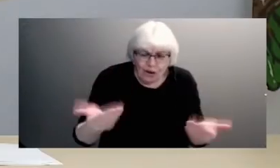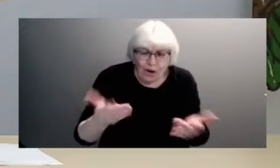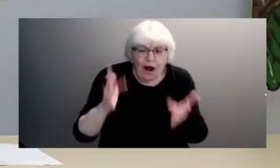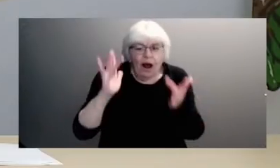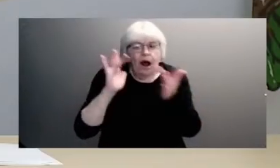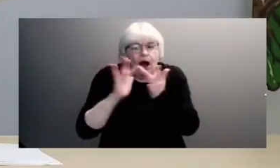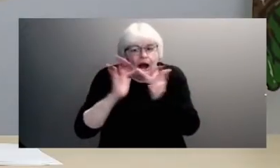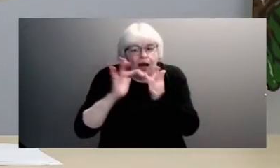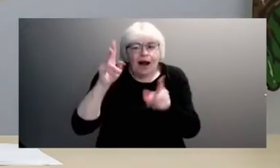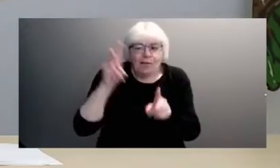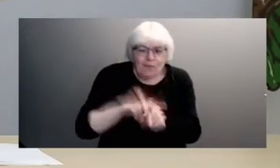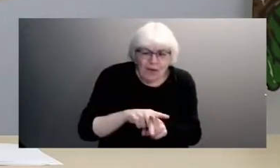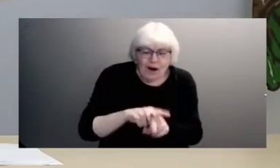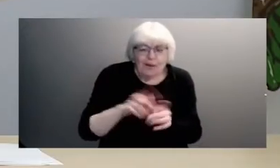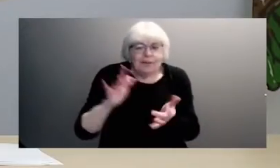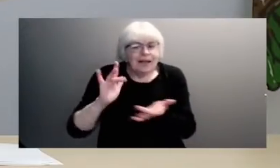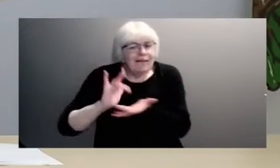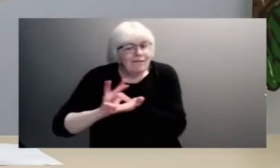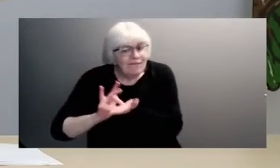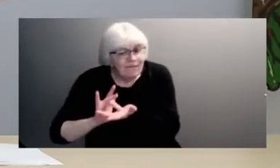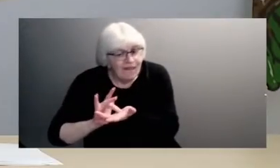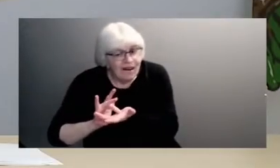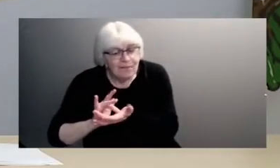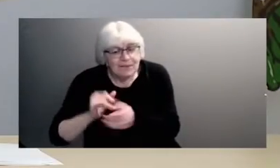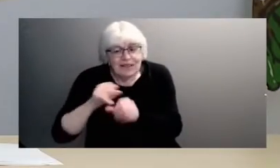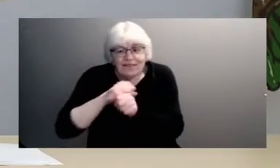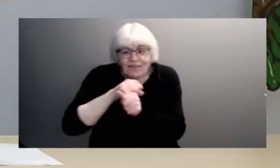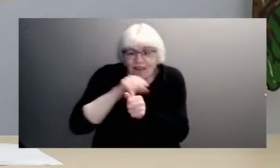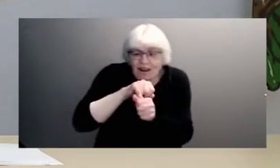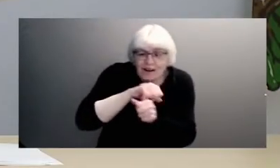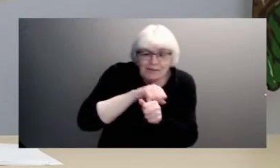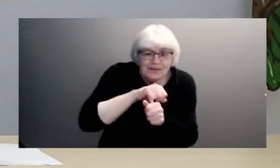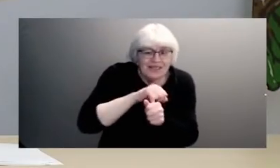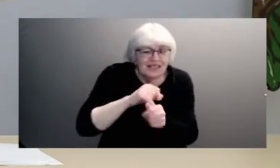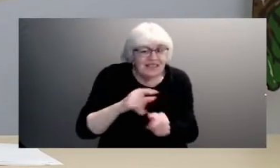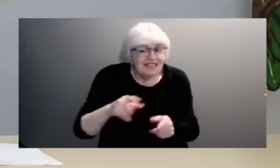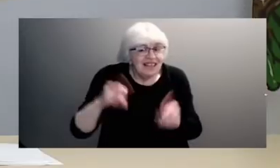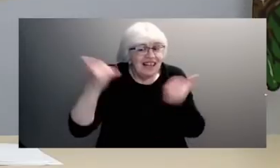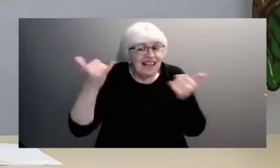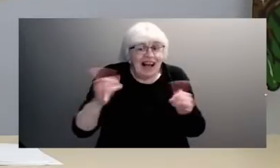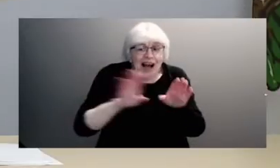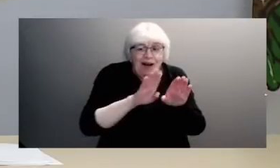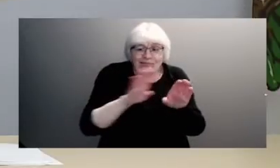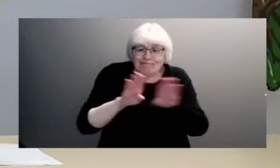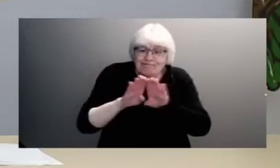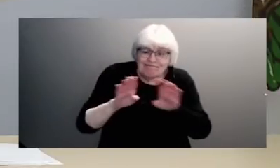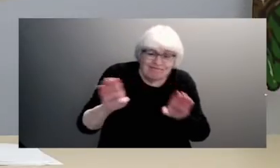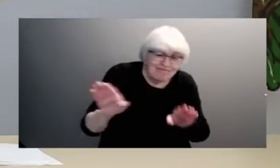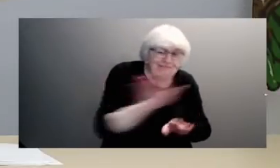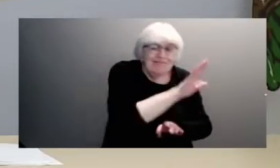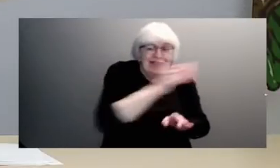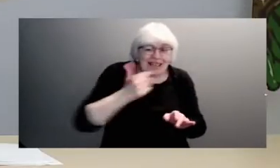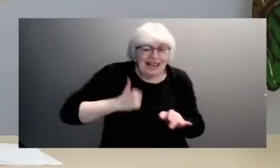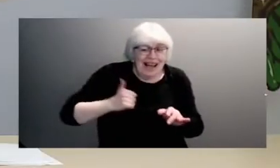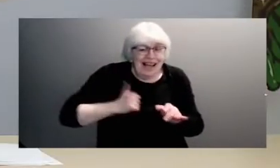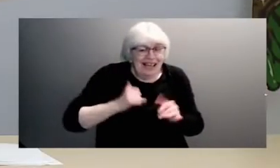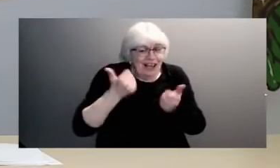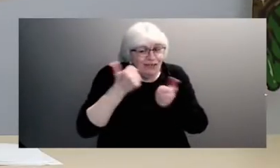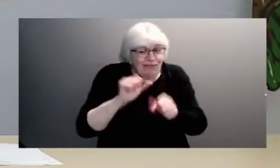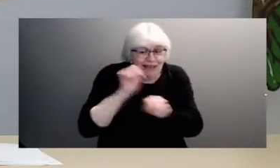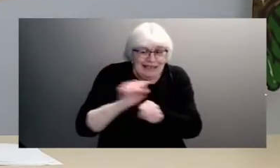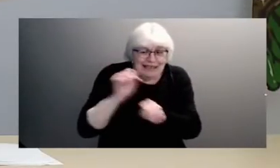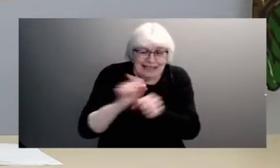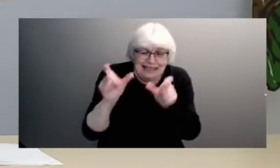Omicron is going to be a challenge for all jurisdictions, including PEI. We will not be able to avoid spread of this variant